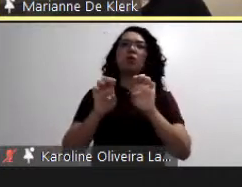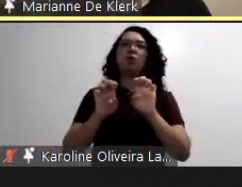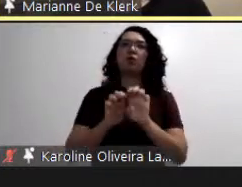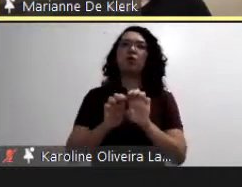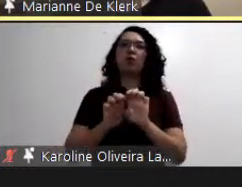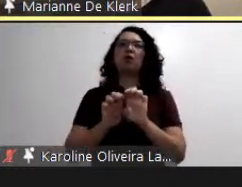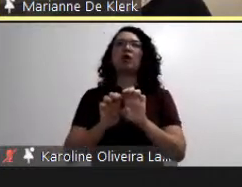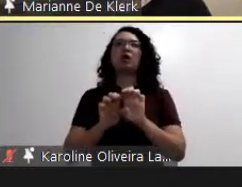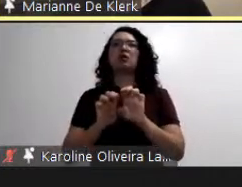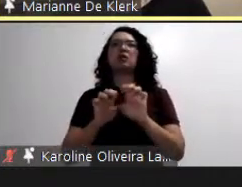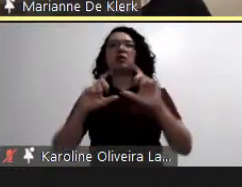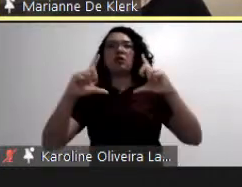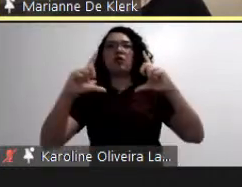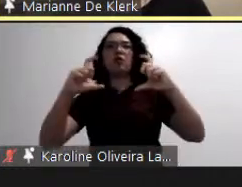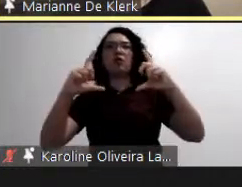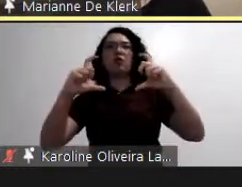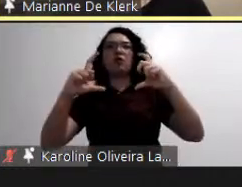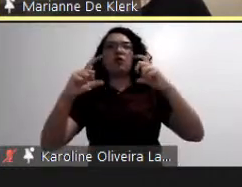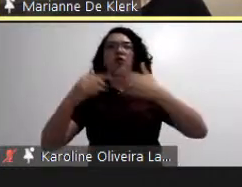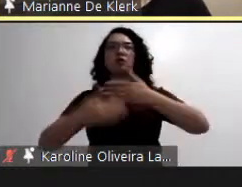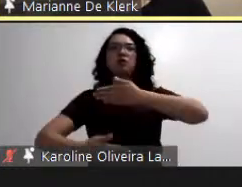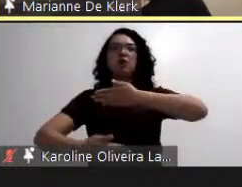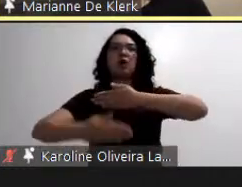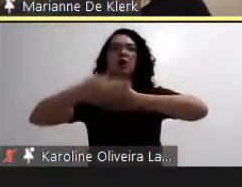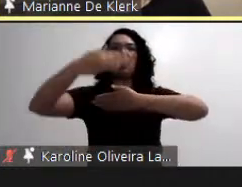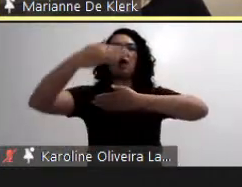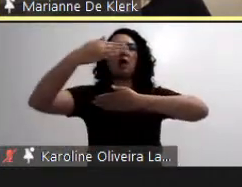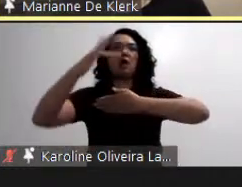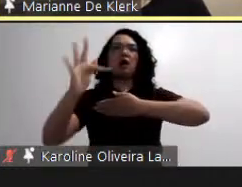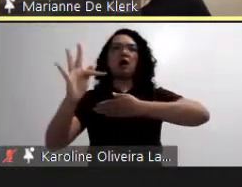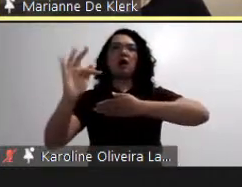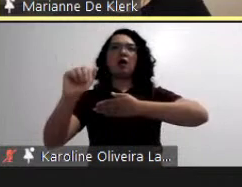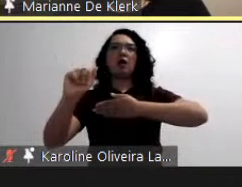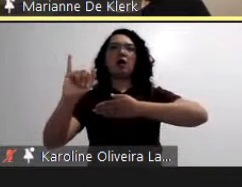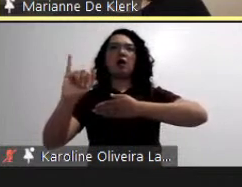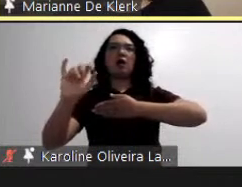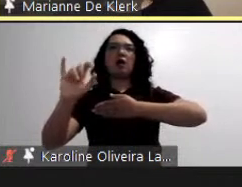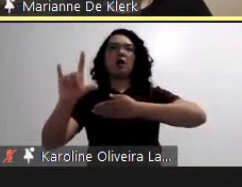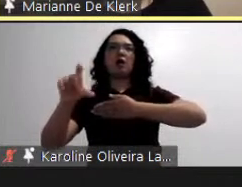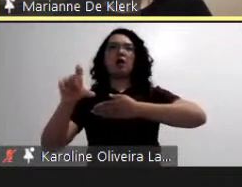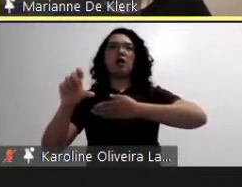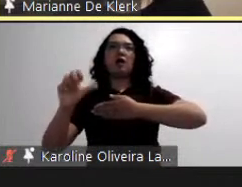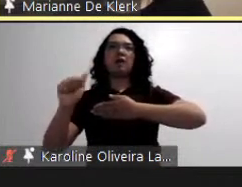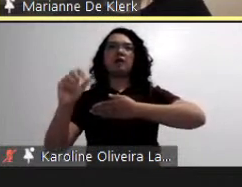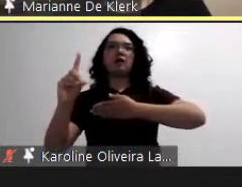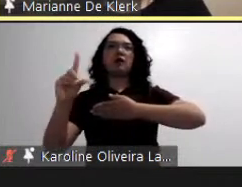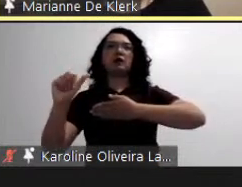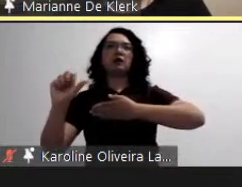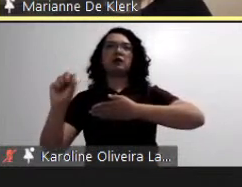skin also to control the intensity of the African light, which is incredibly strong.